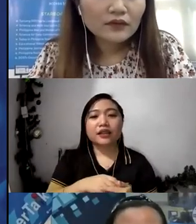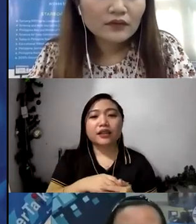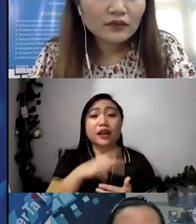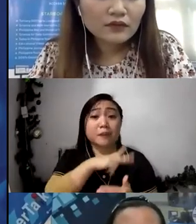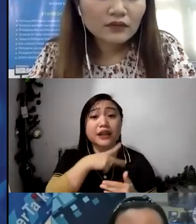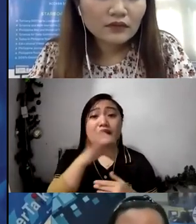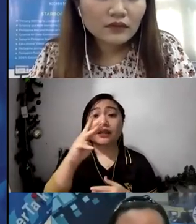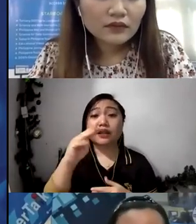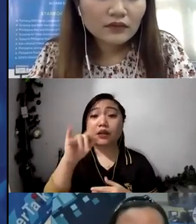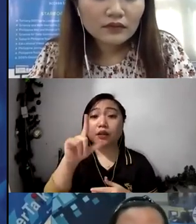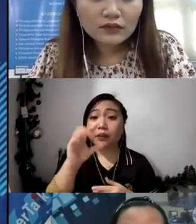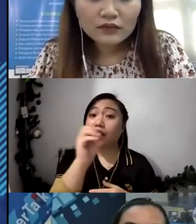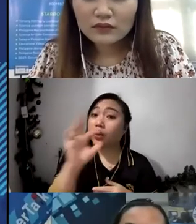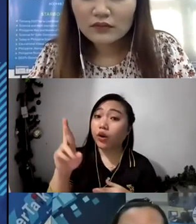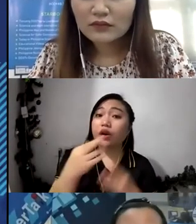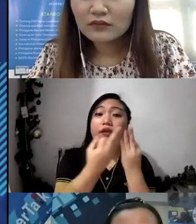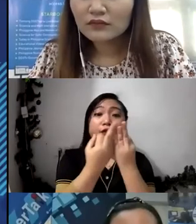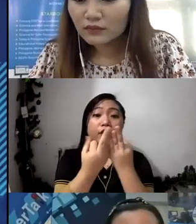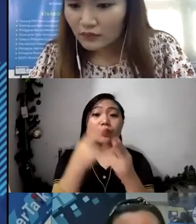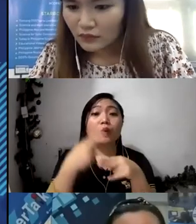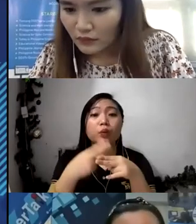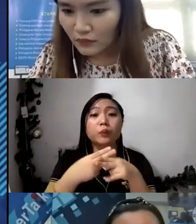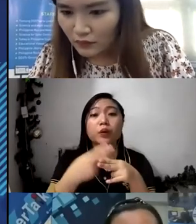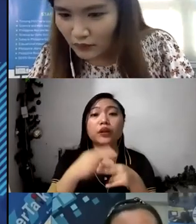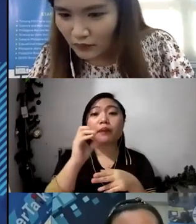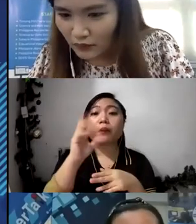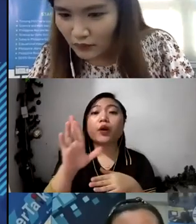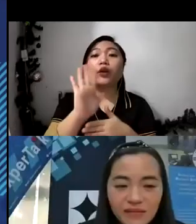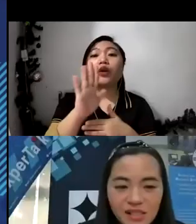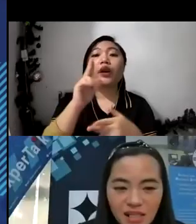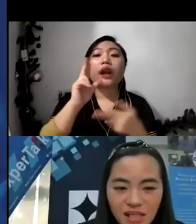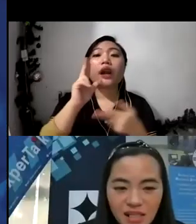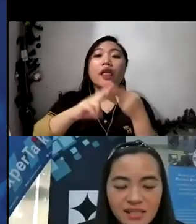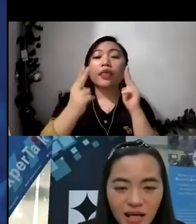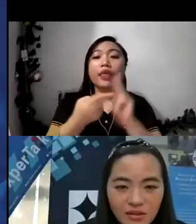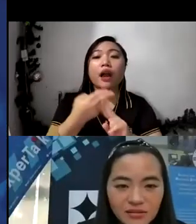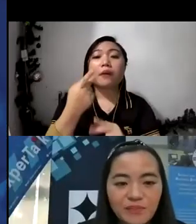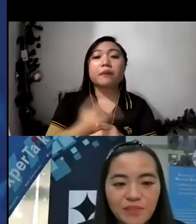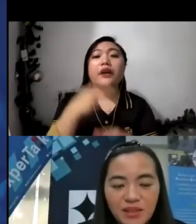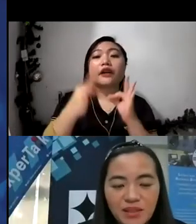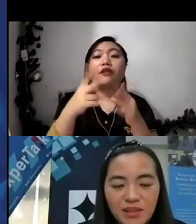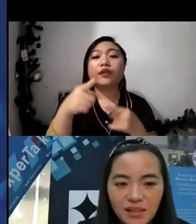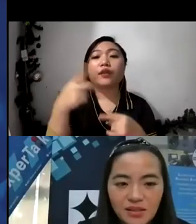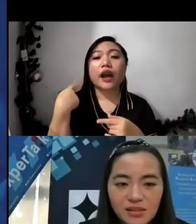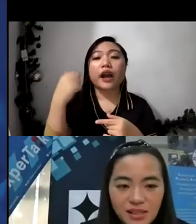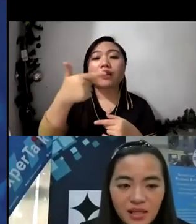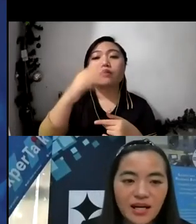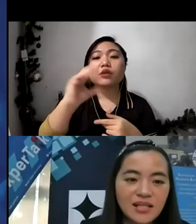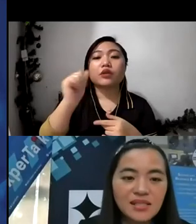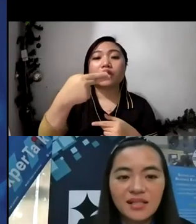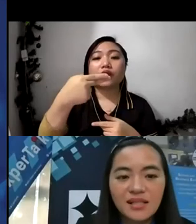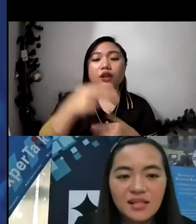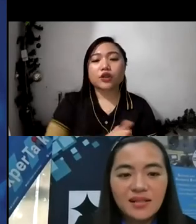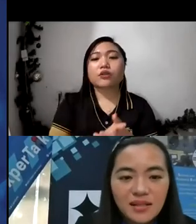your Facebook name or your contact number. If you have GCash account, you can also send